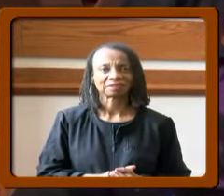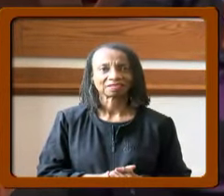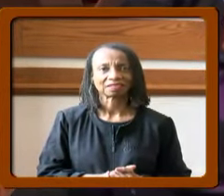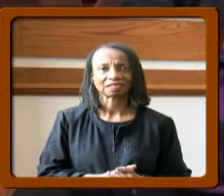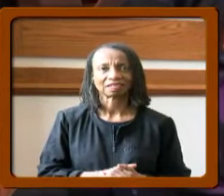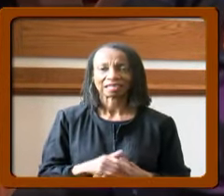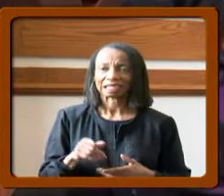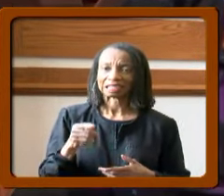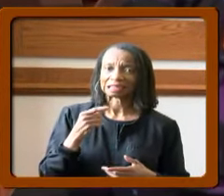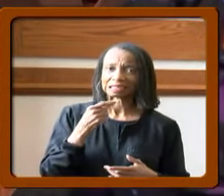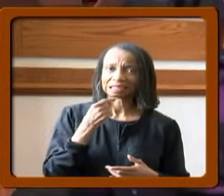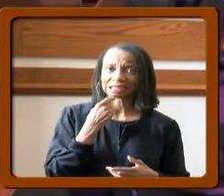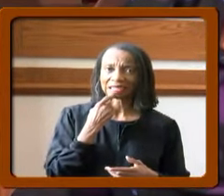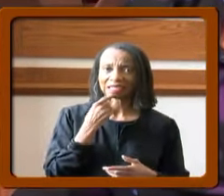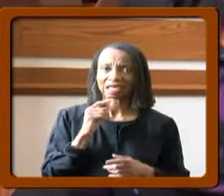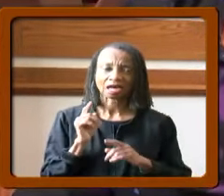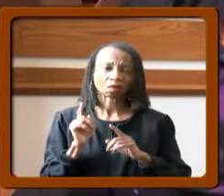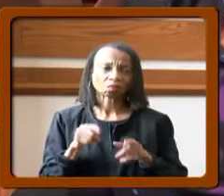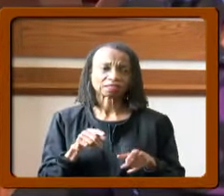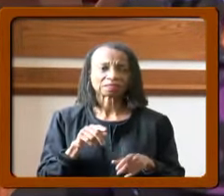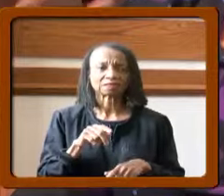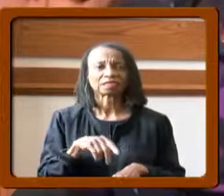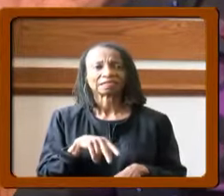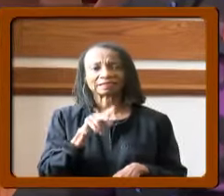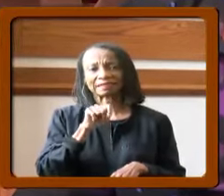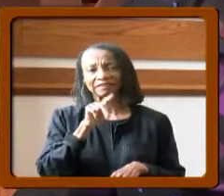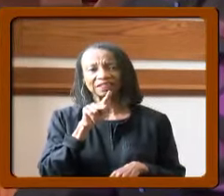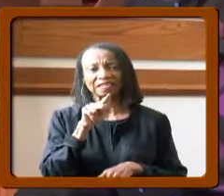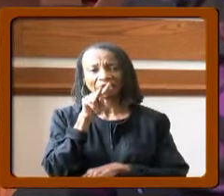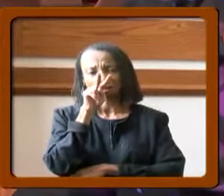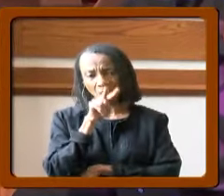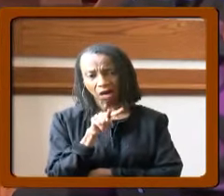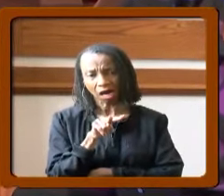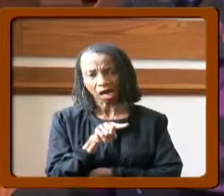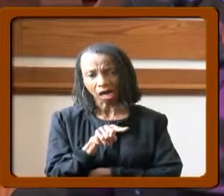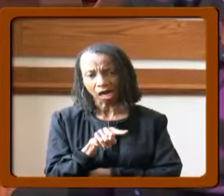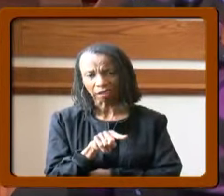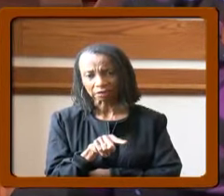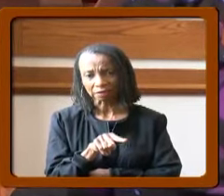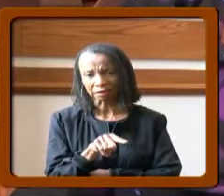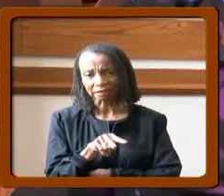He said, "I went and I watched television till television went off.